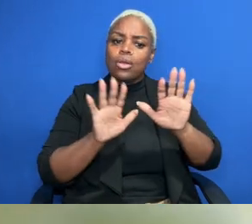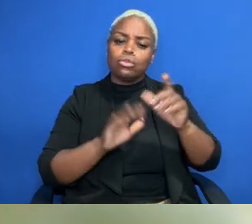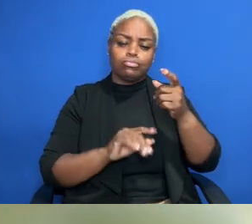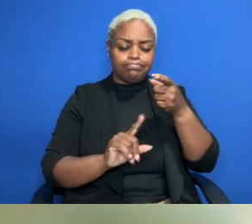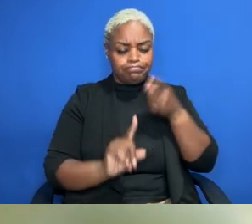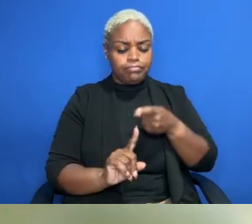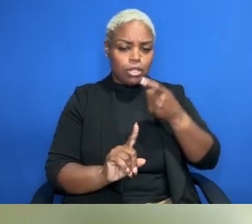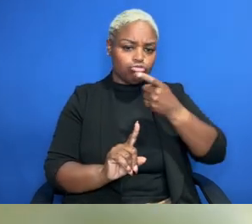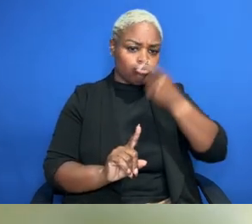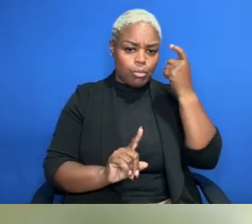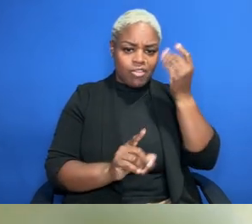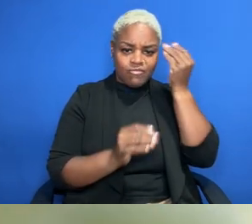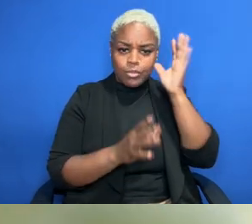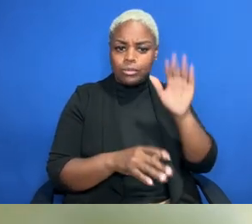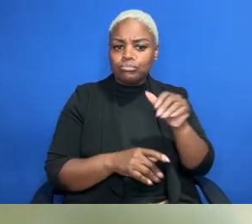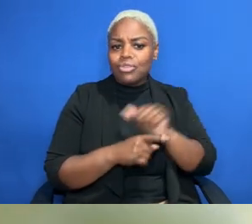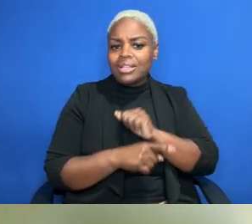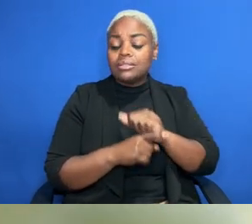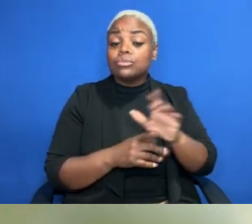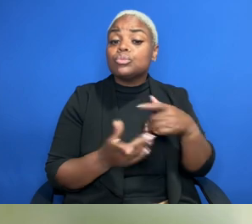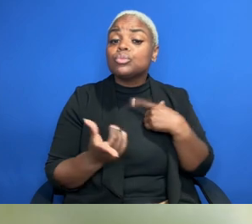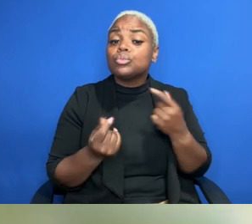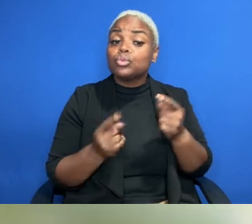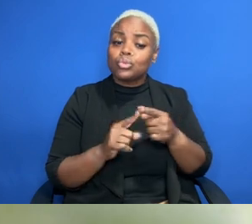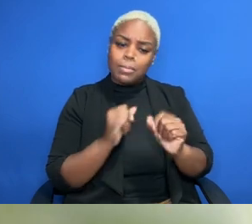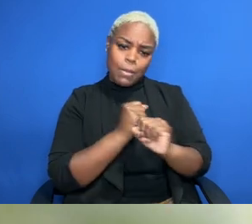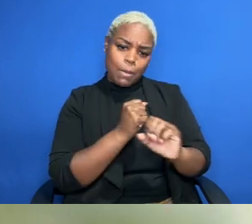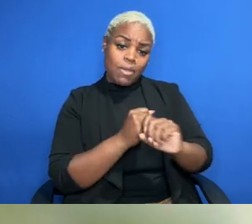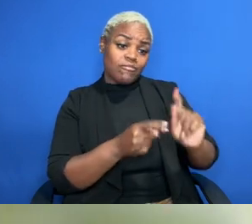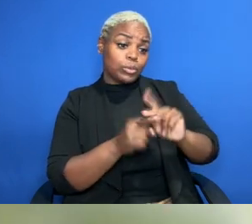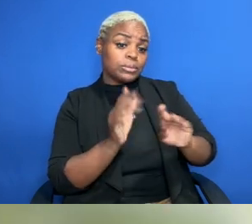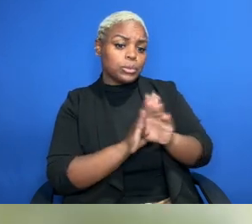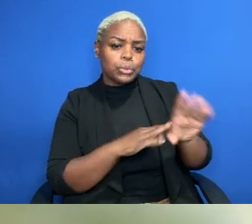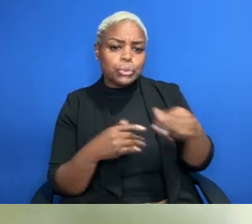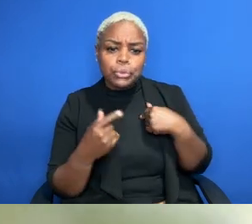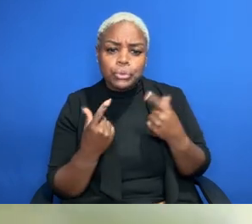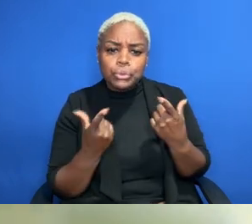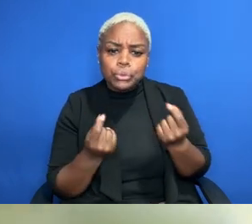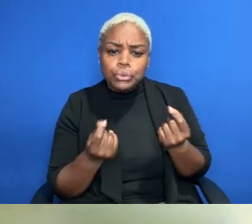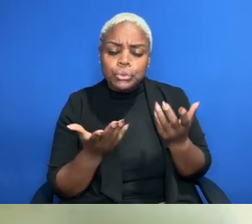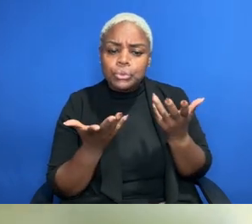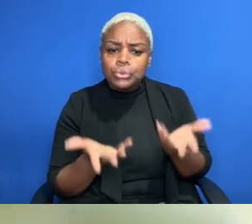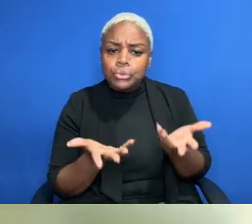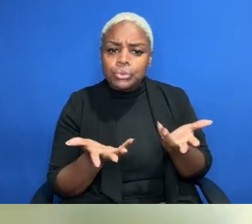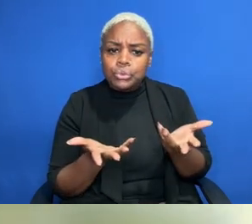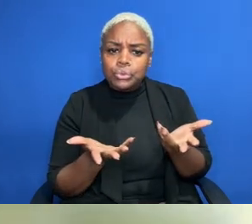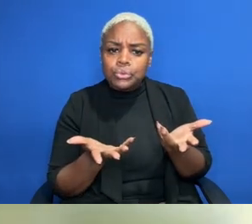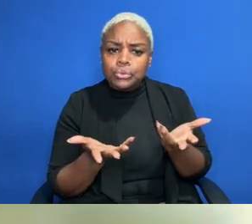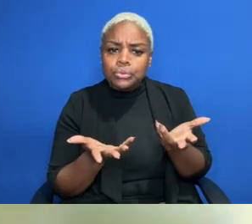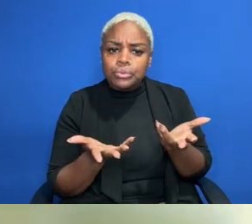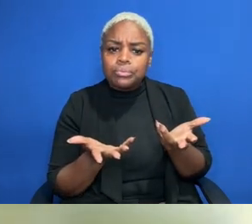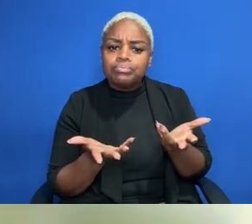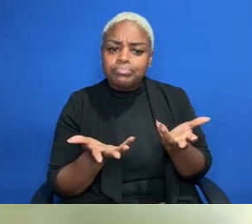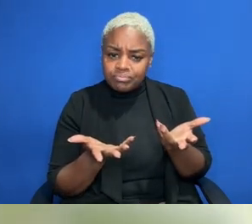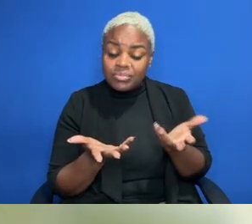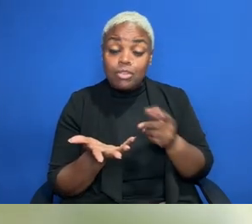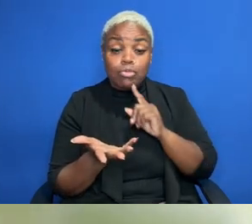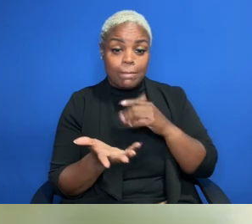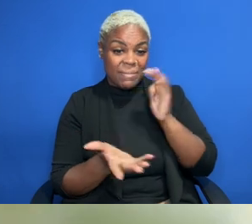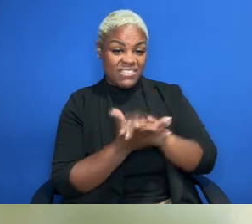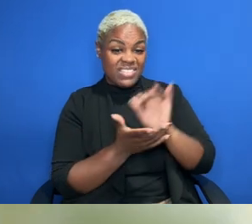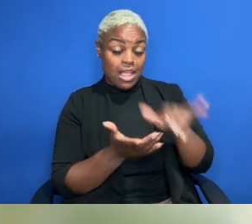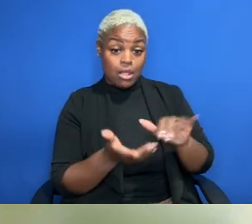systems around trauma-informed practices. What can we be doing to promote professional